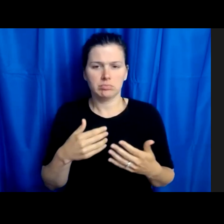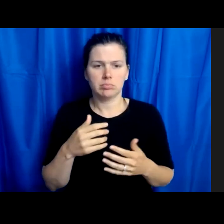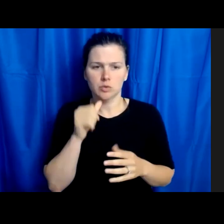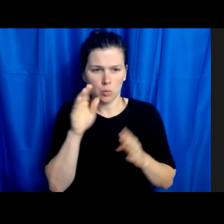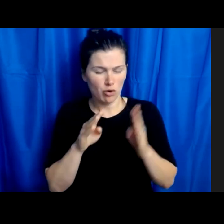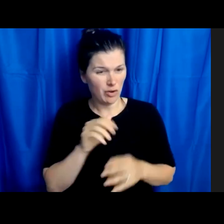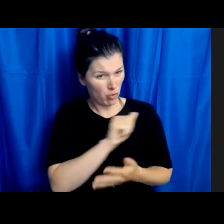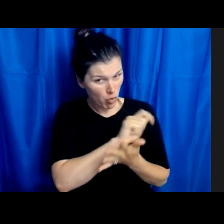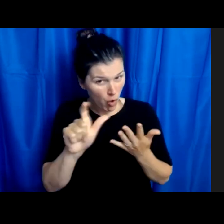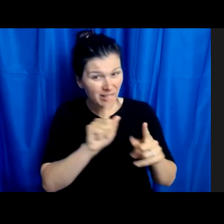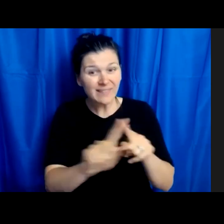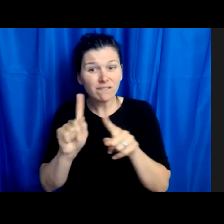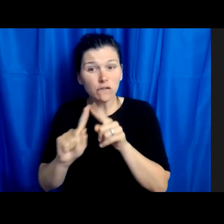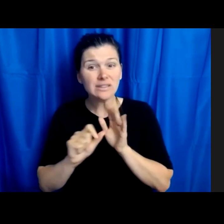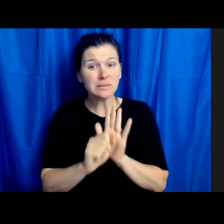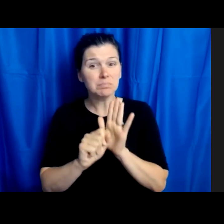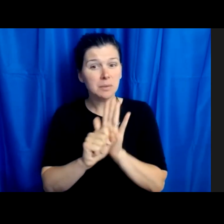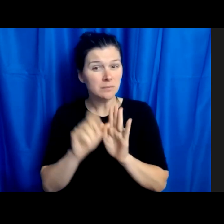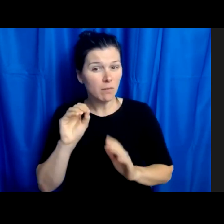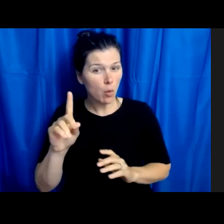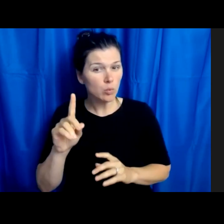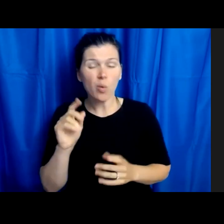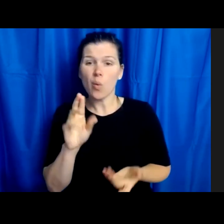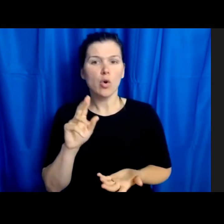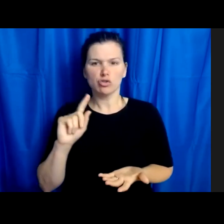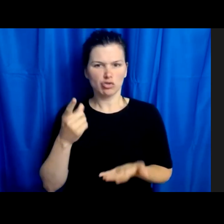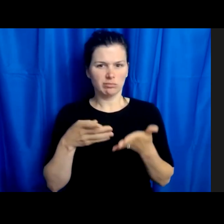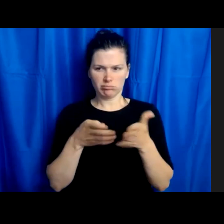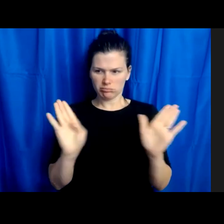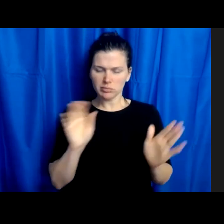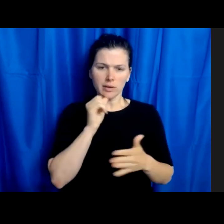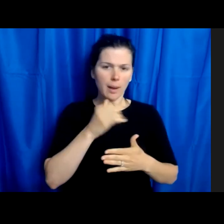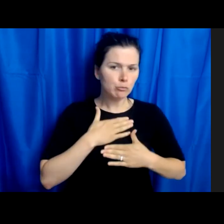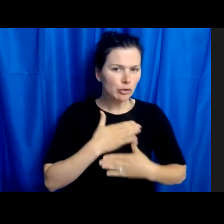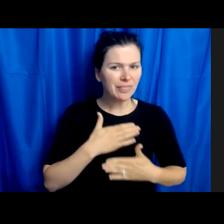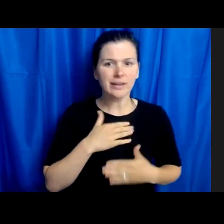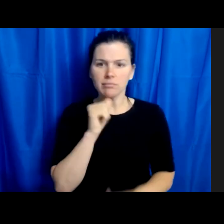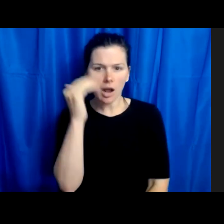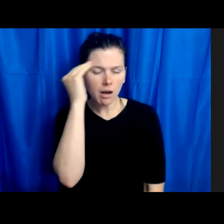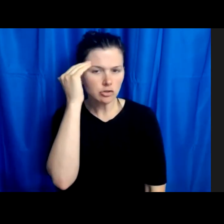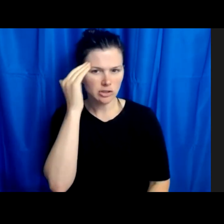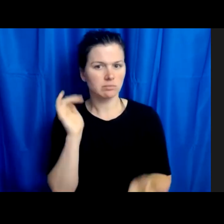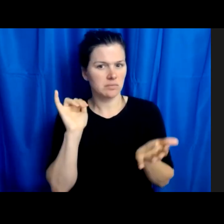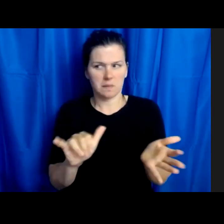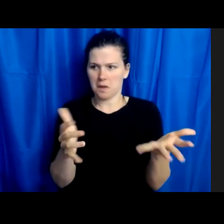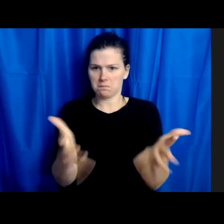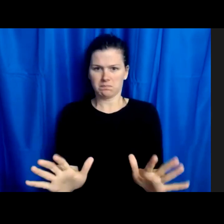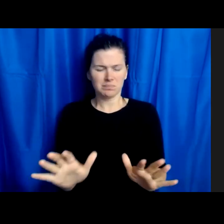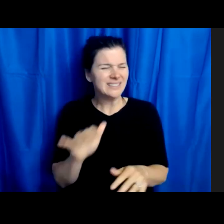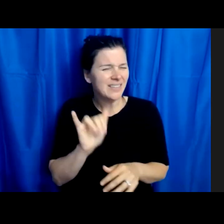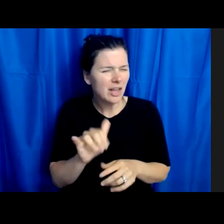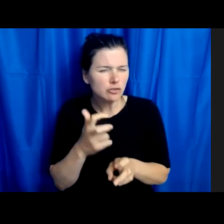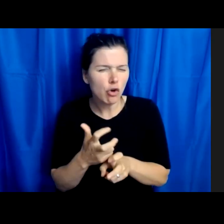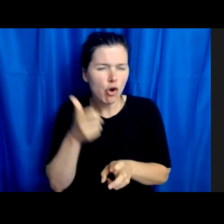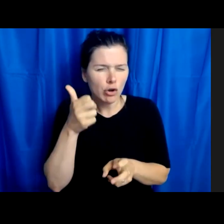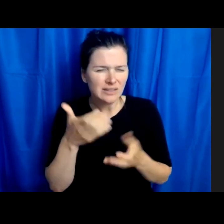an overdose, or is just the underlying symptom just not breathing, they're unconscious? That is it, because I think that's the hardest thing for people to get away from